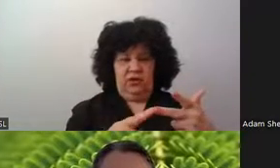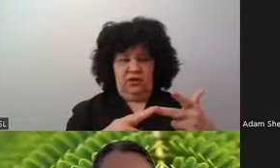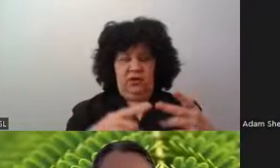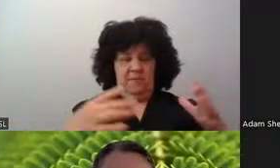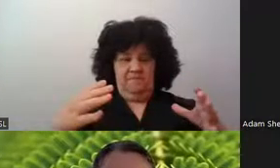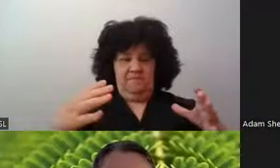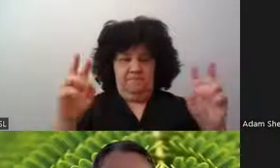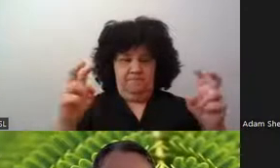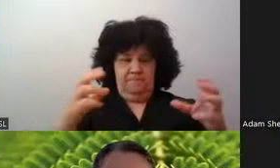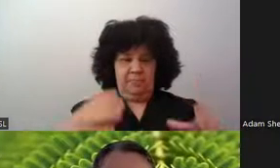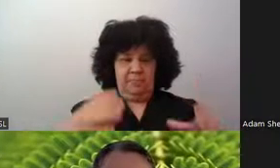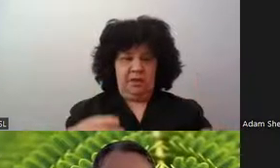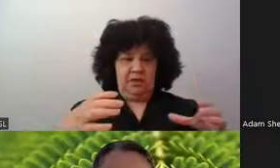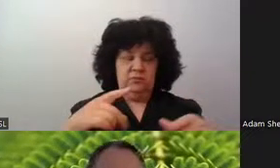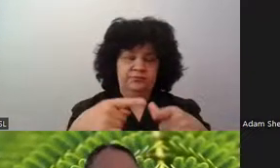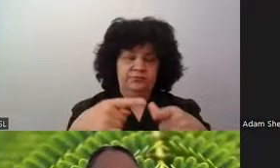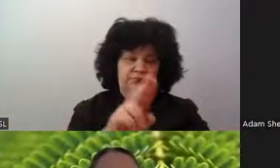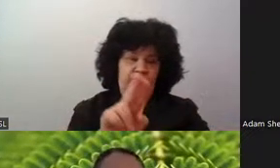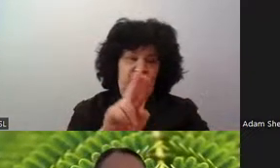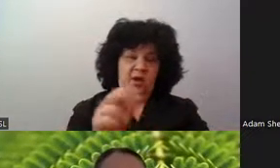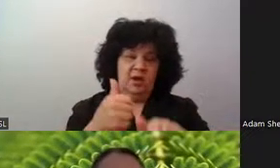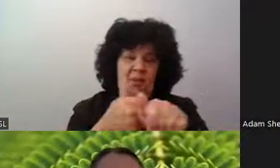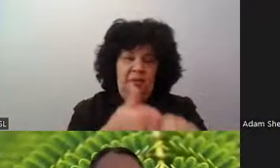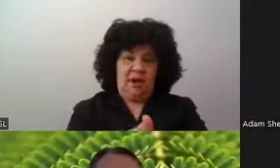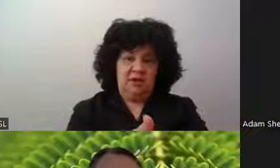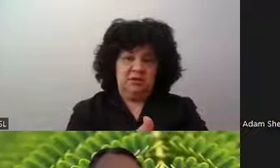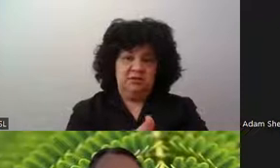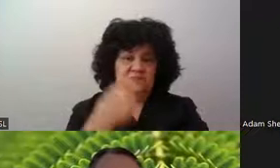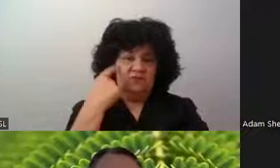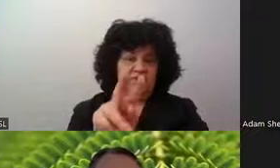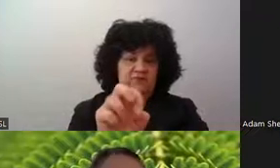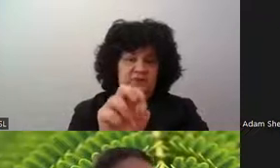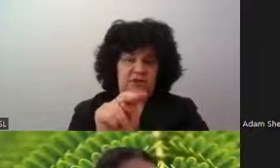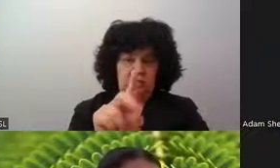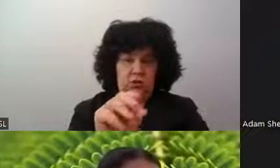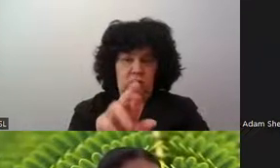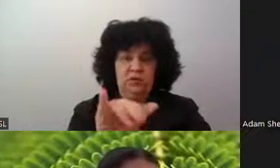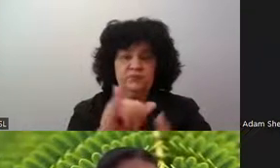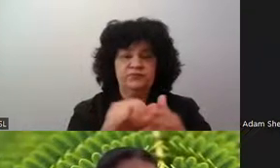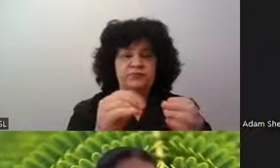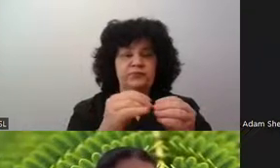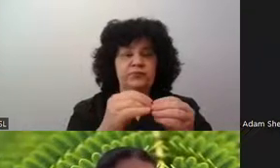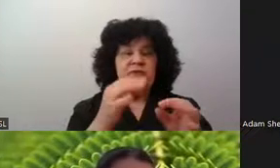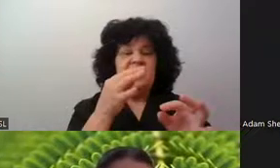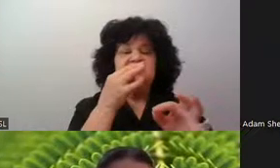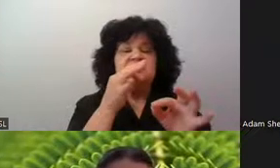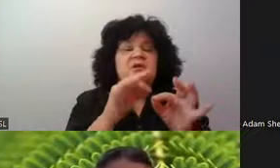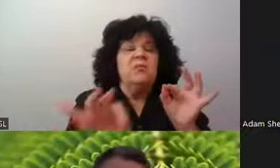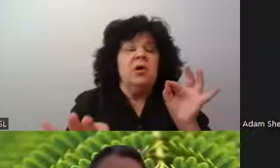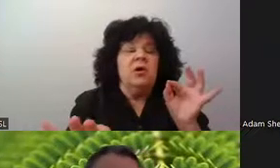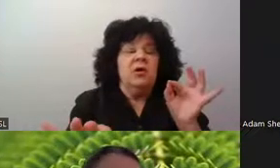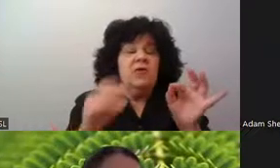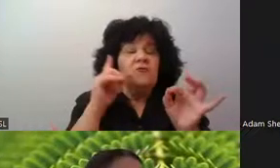requirement for the vendor. So that's simpler for the contracting activity to implement. If